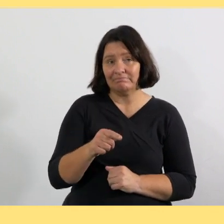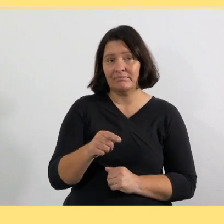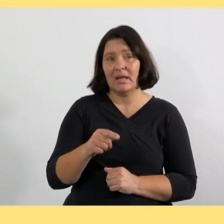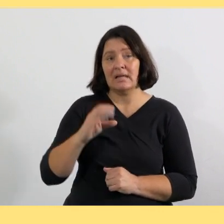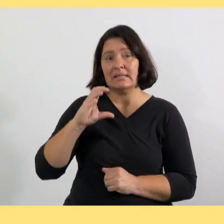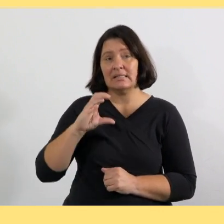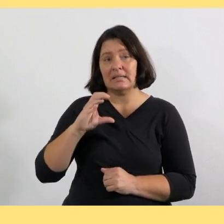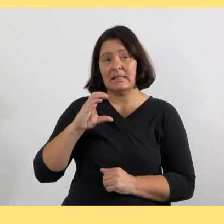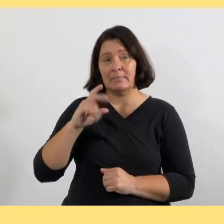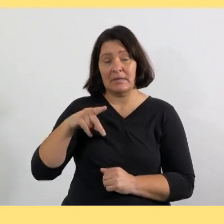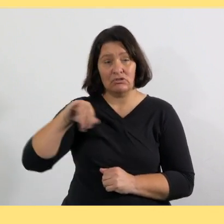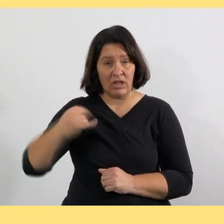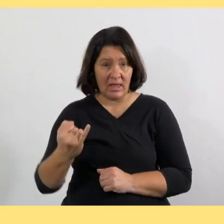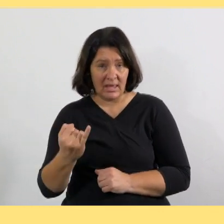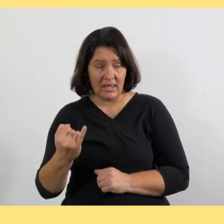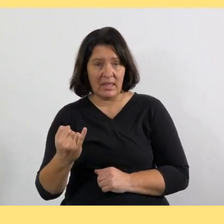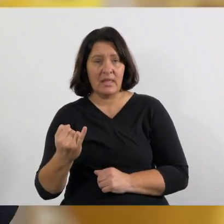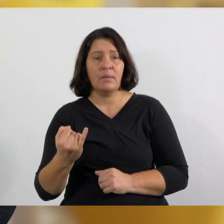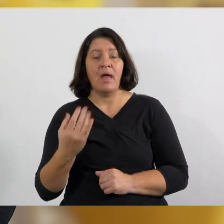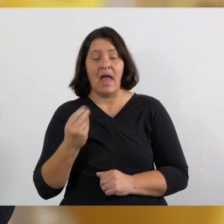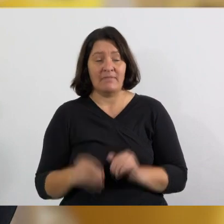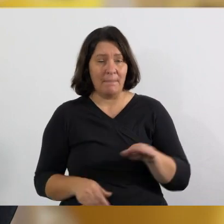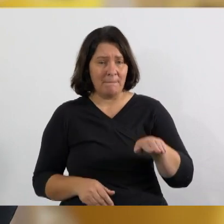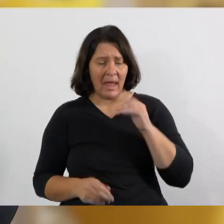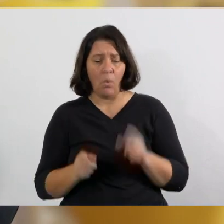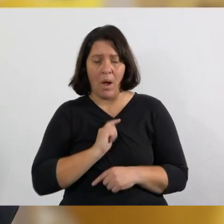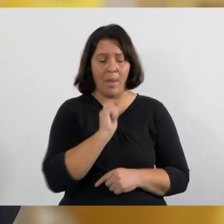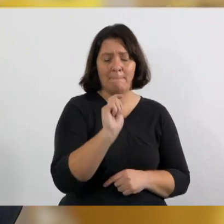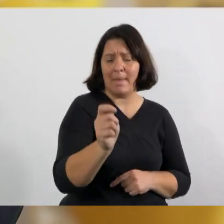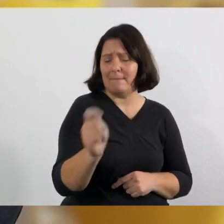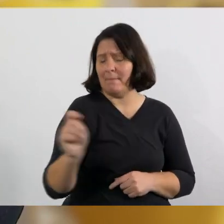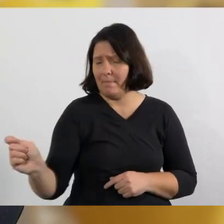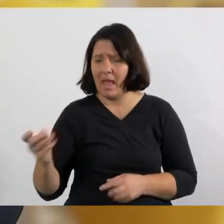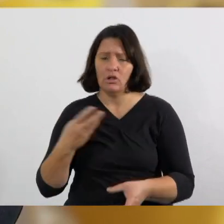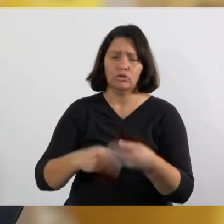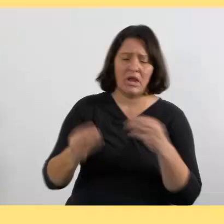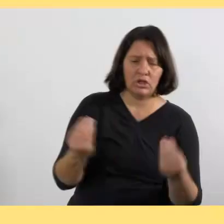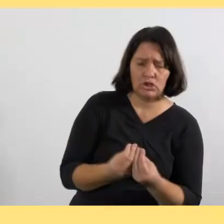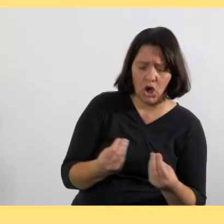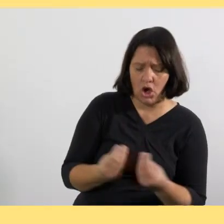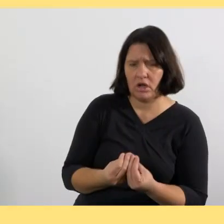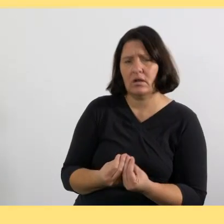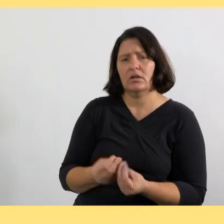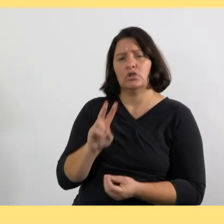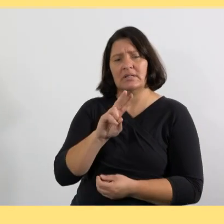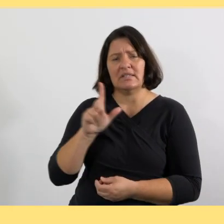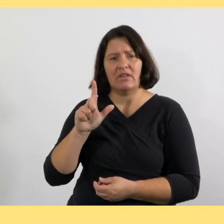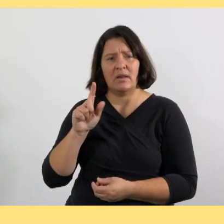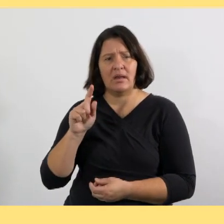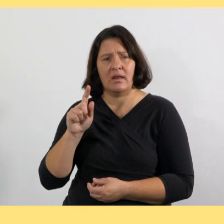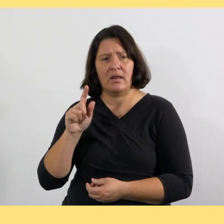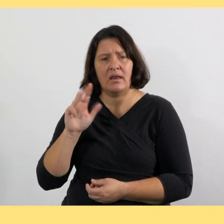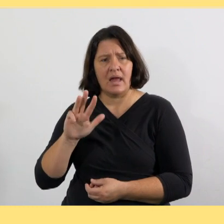I have bank, because I am paying for several things. I paid for trading stock, the